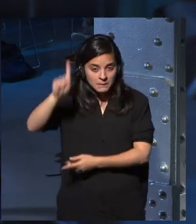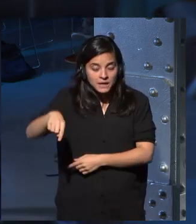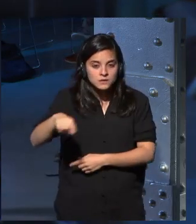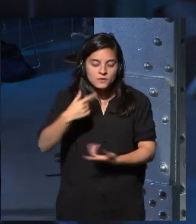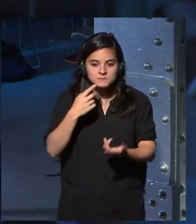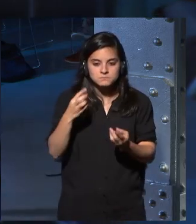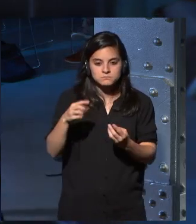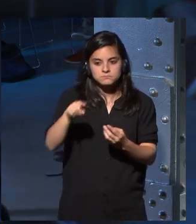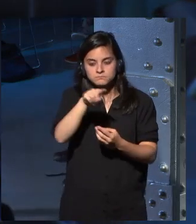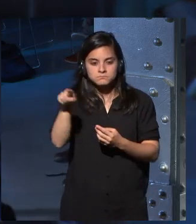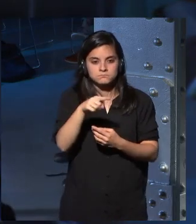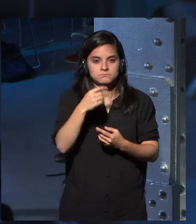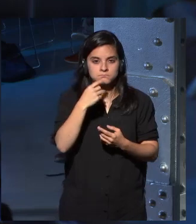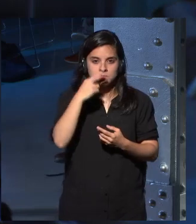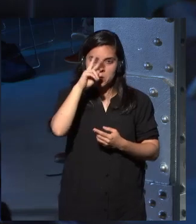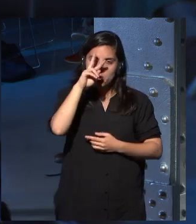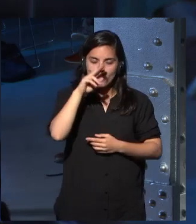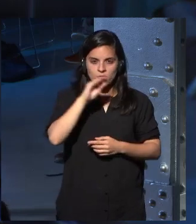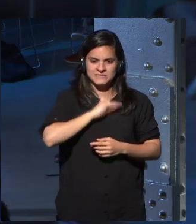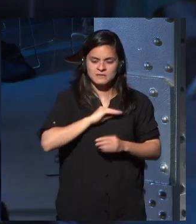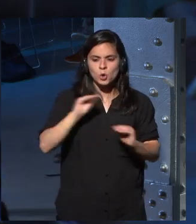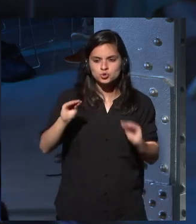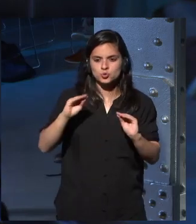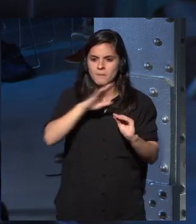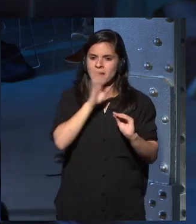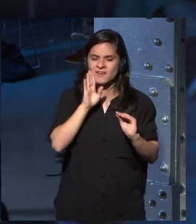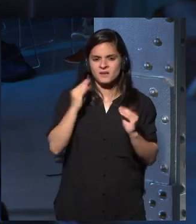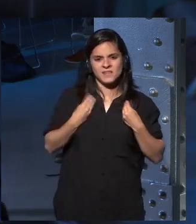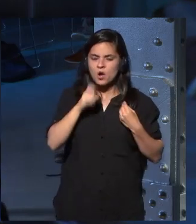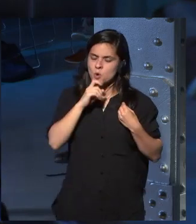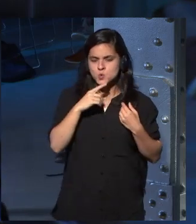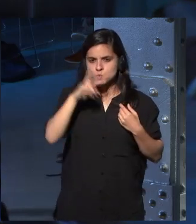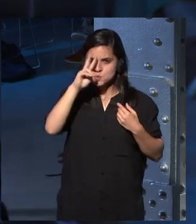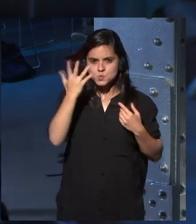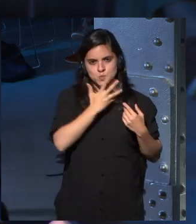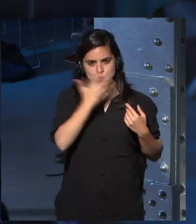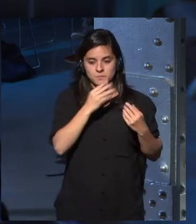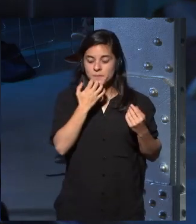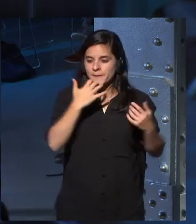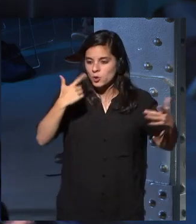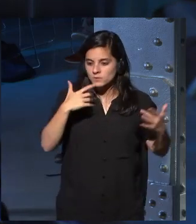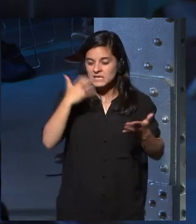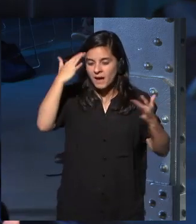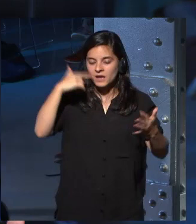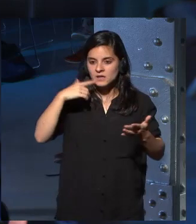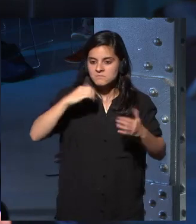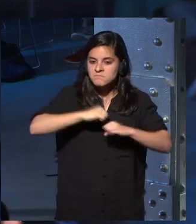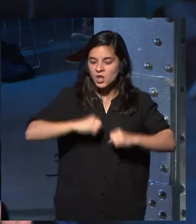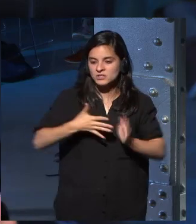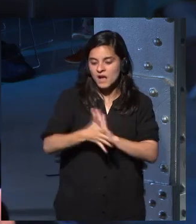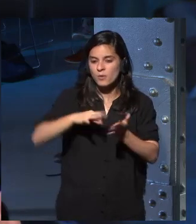Who is going to take care of her if she falls ill? What will happen if she slips and breaks a limb? So they try to persuade her to